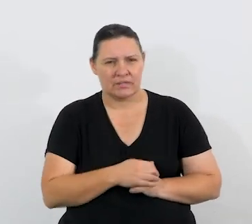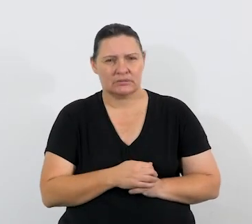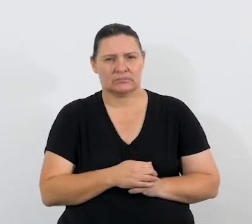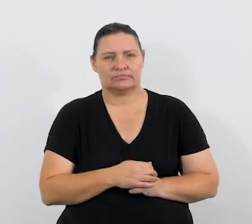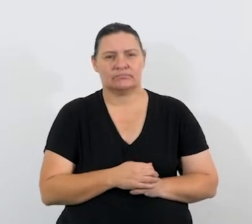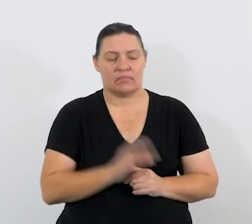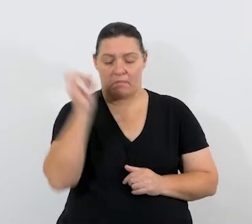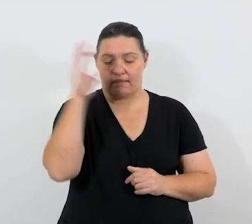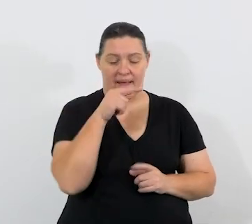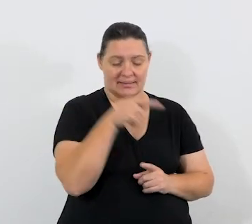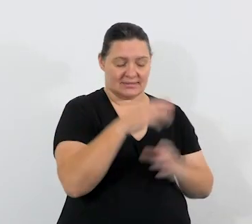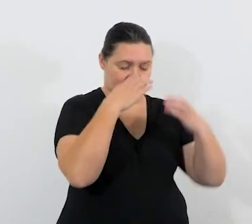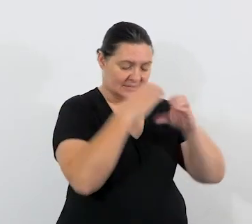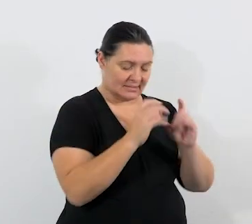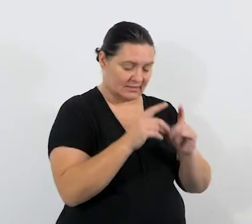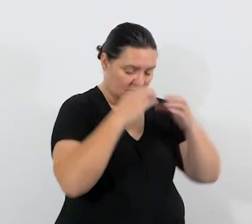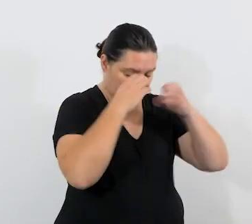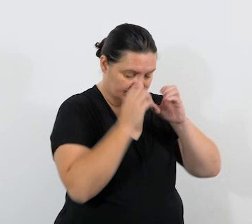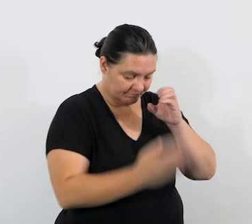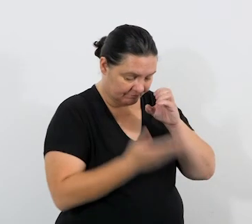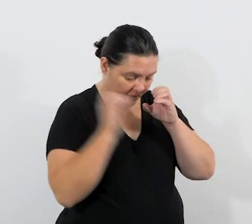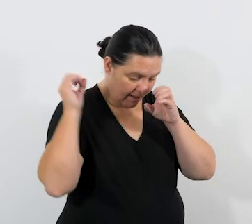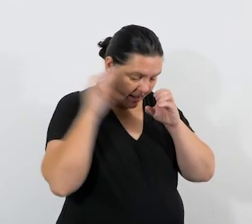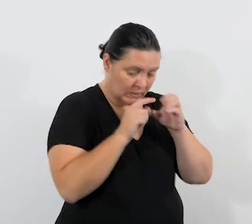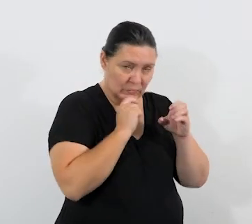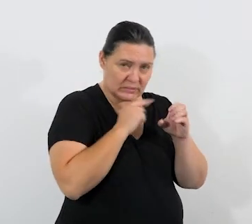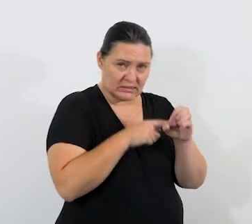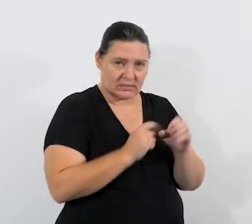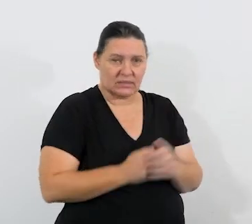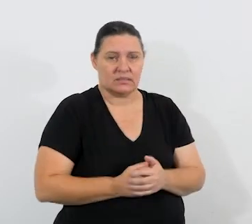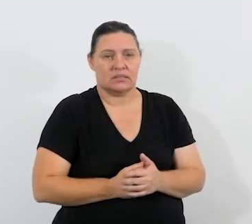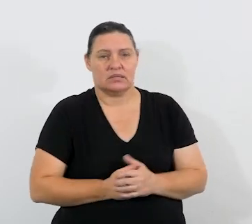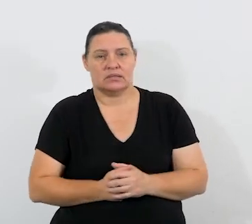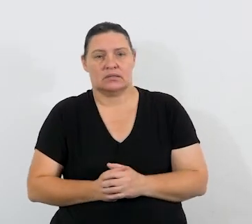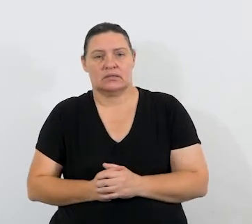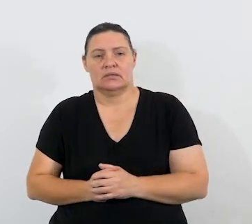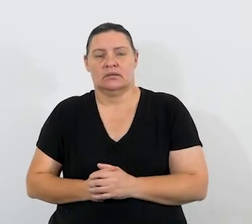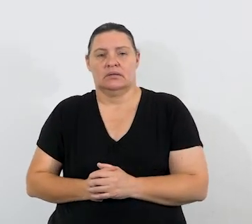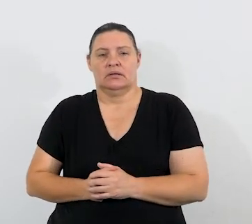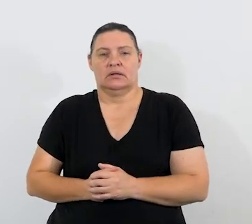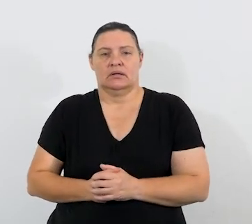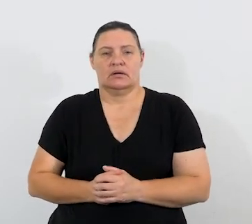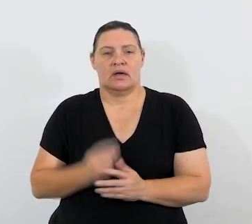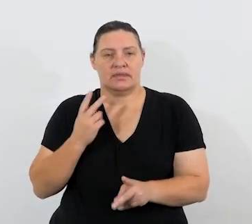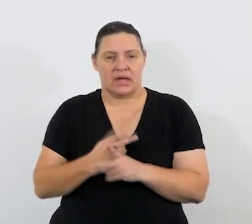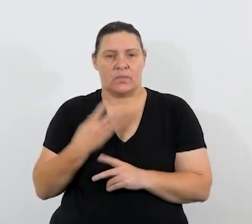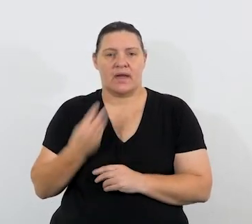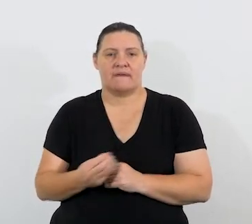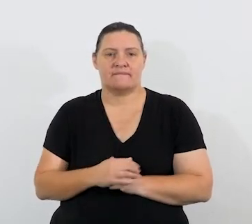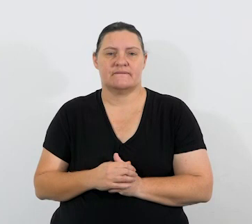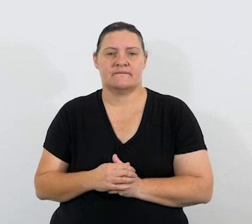So this is the light microscope. This is how it looks. And then we